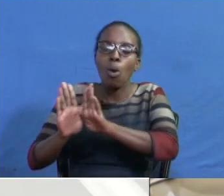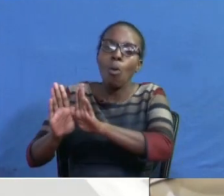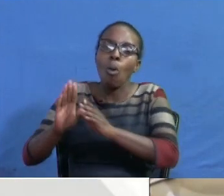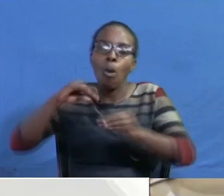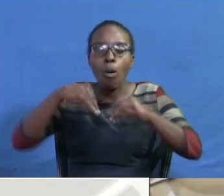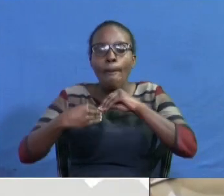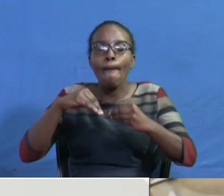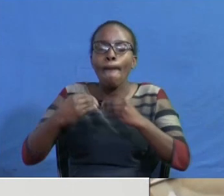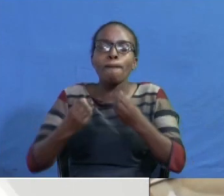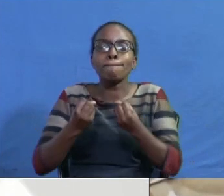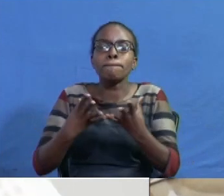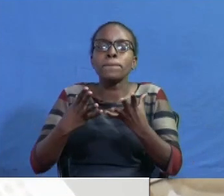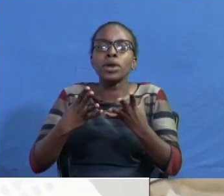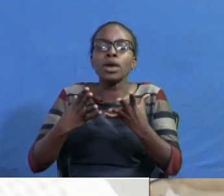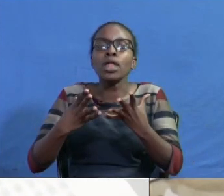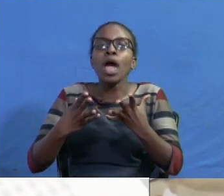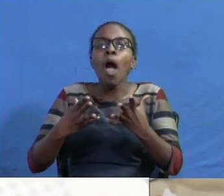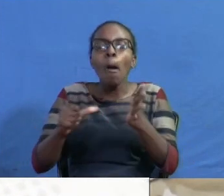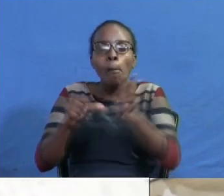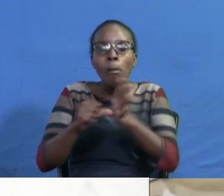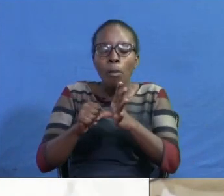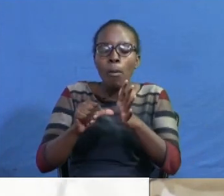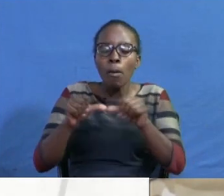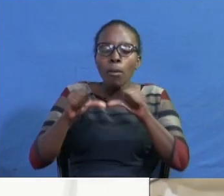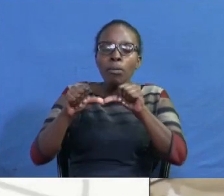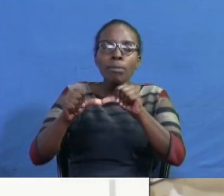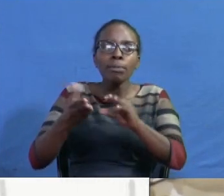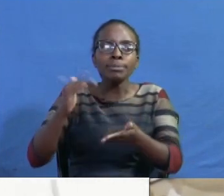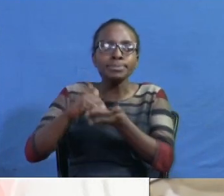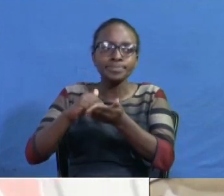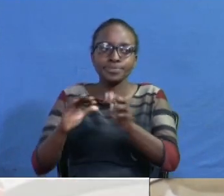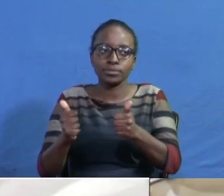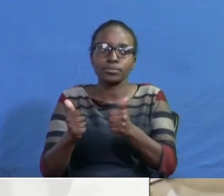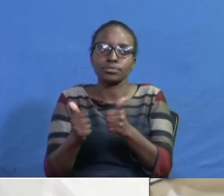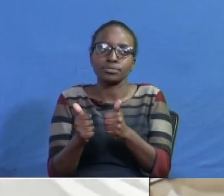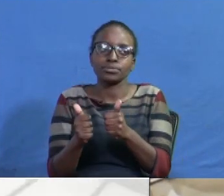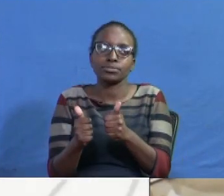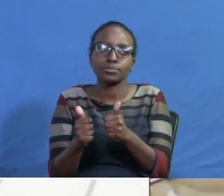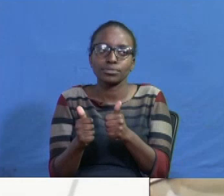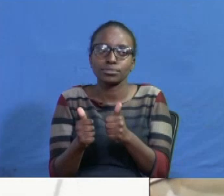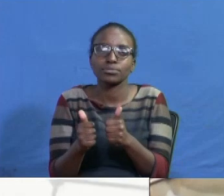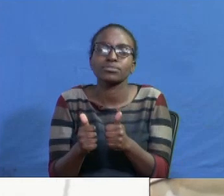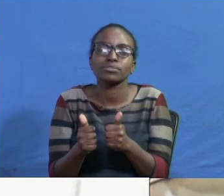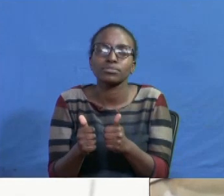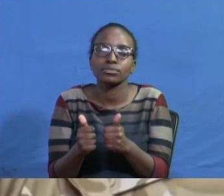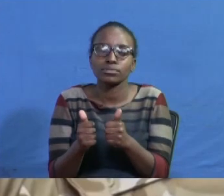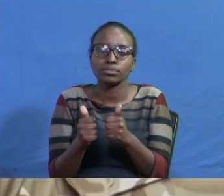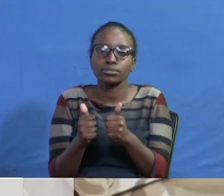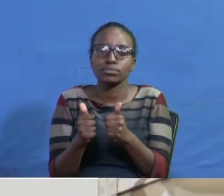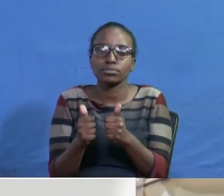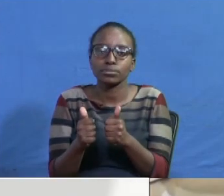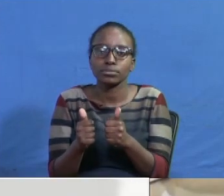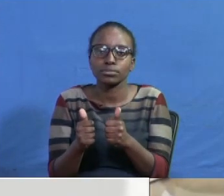tatizo hilo limejirudia tena. Na operation inaendelea, na fisi kadhaa wamesha